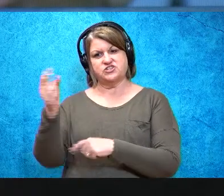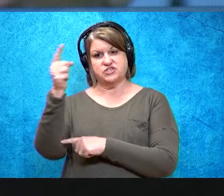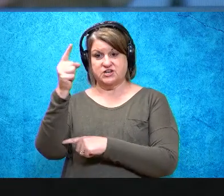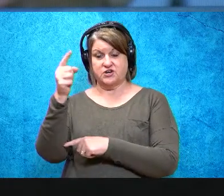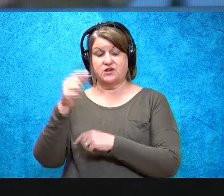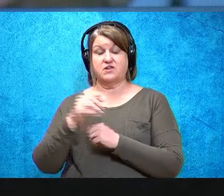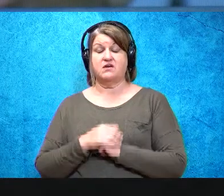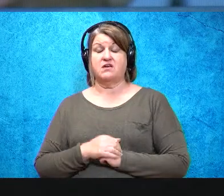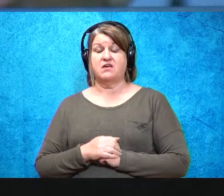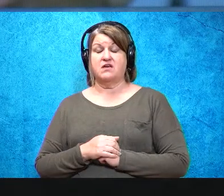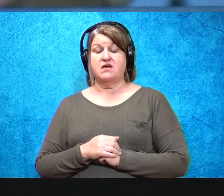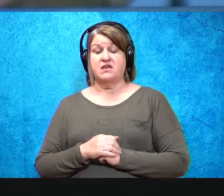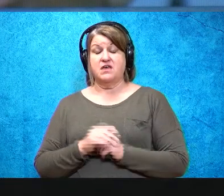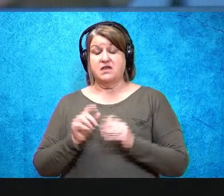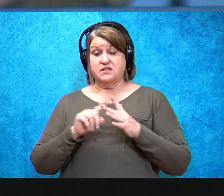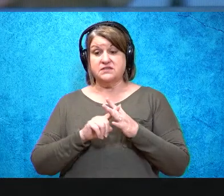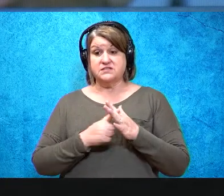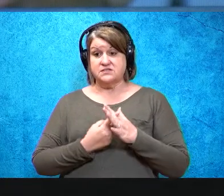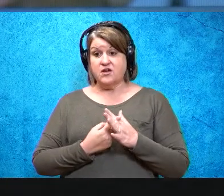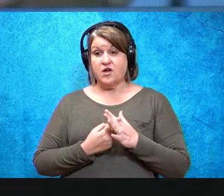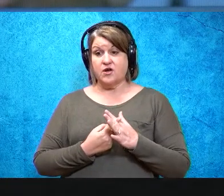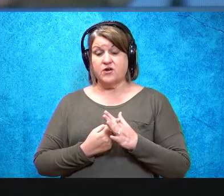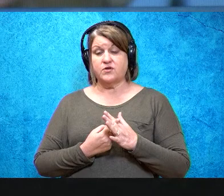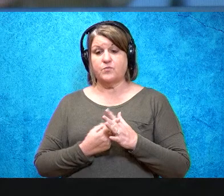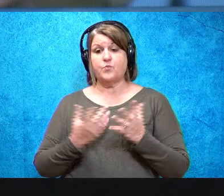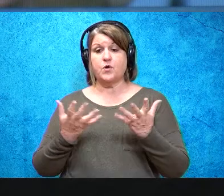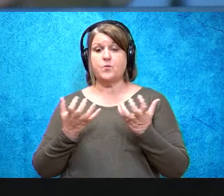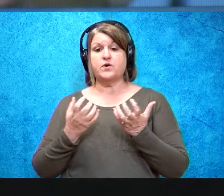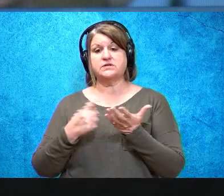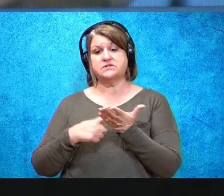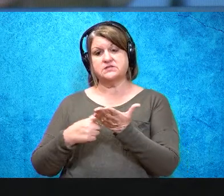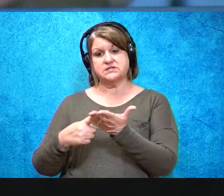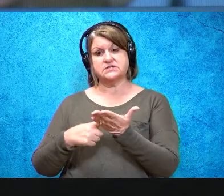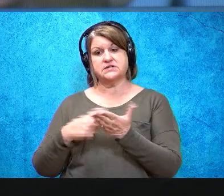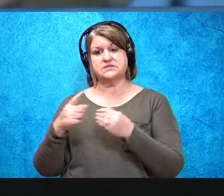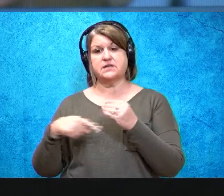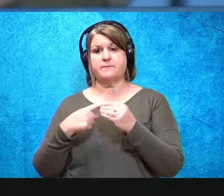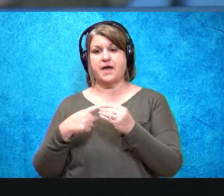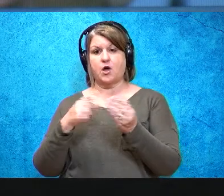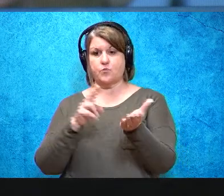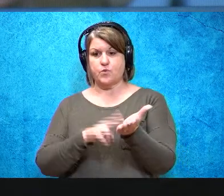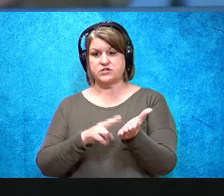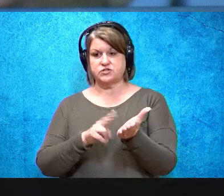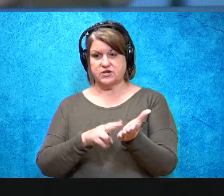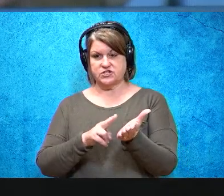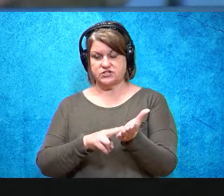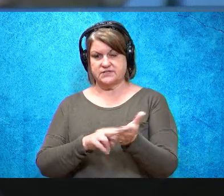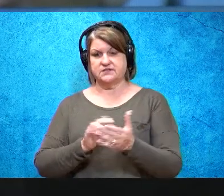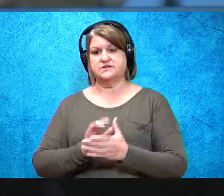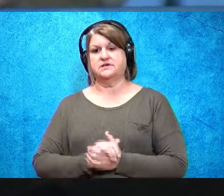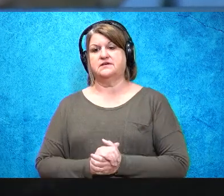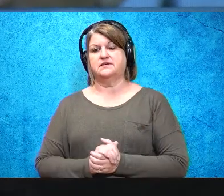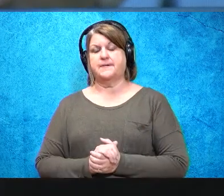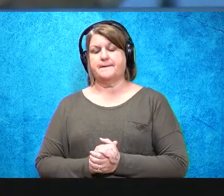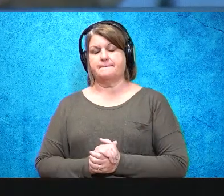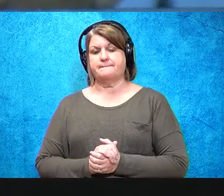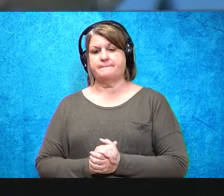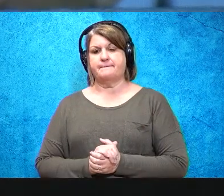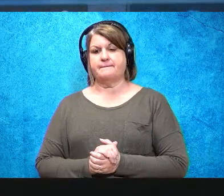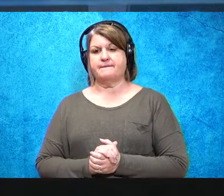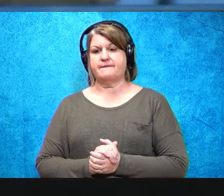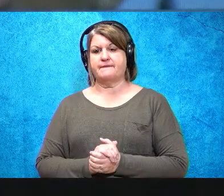So to get started, we wanted to talk to you about registration. So